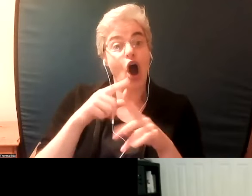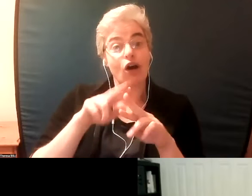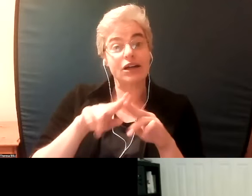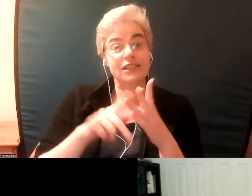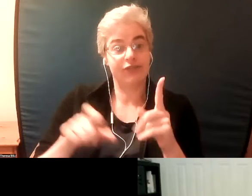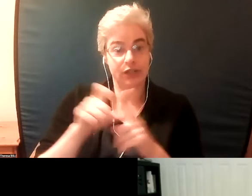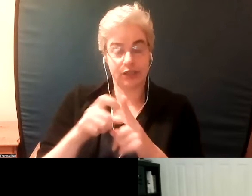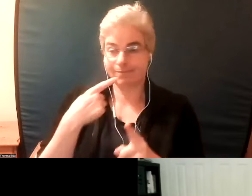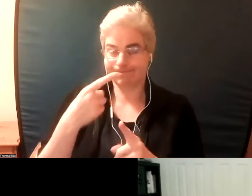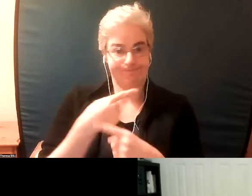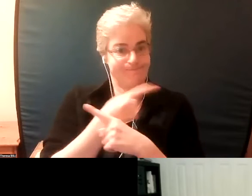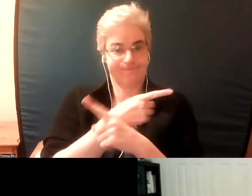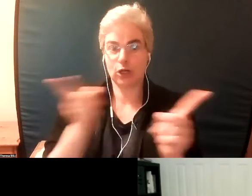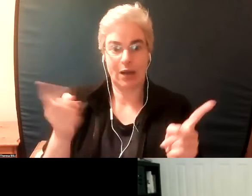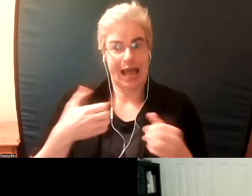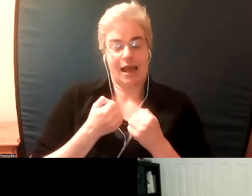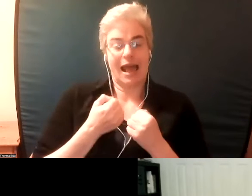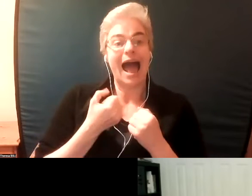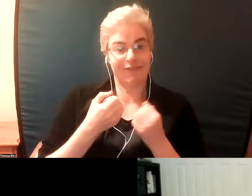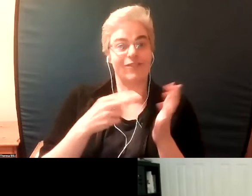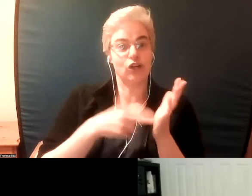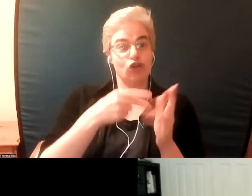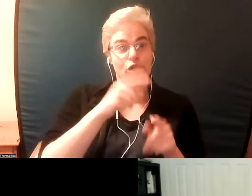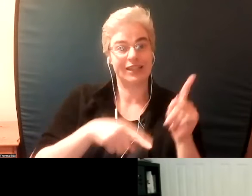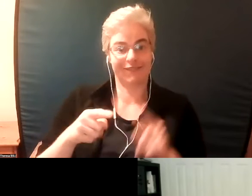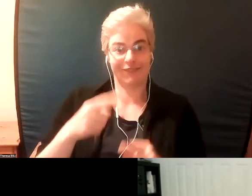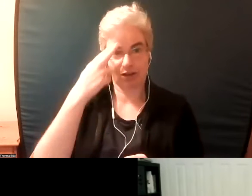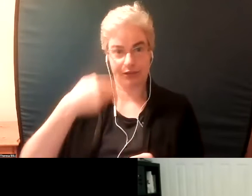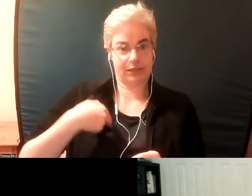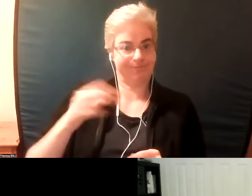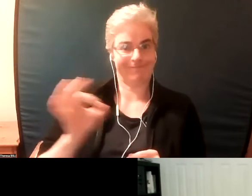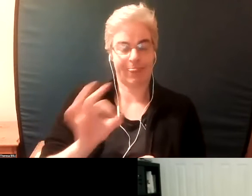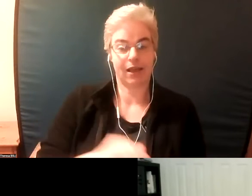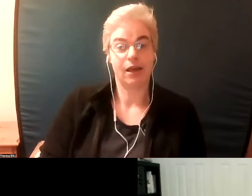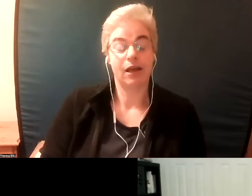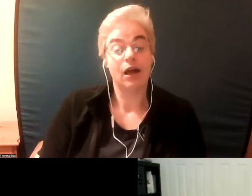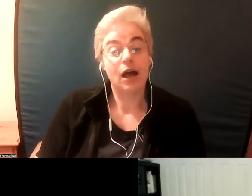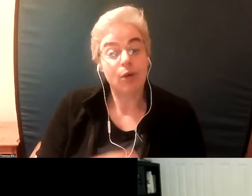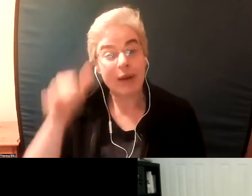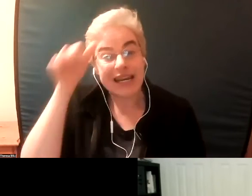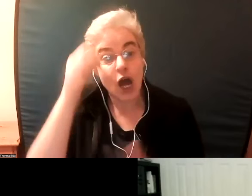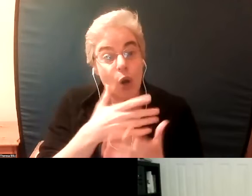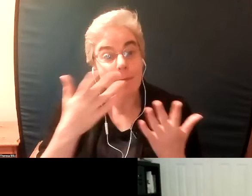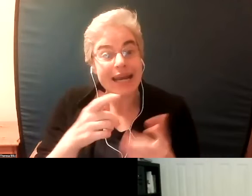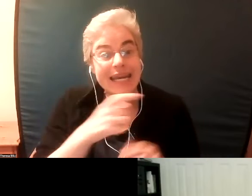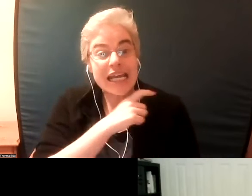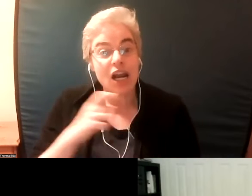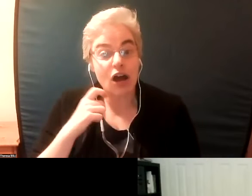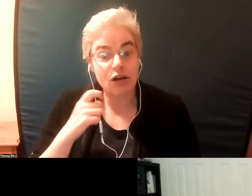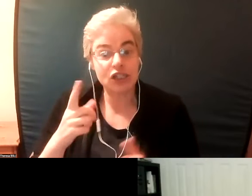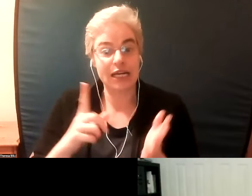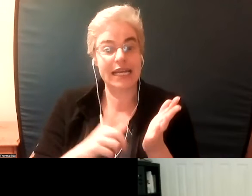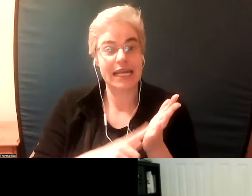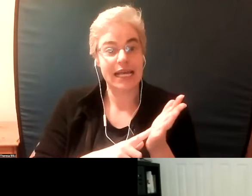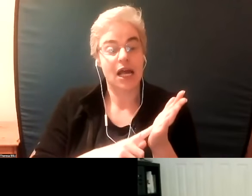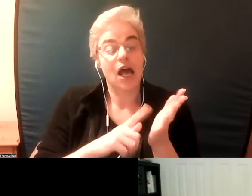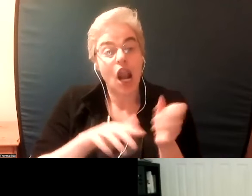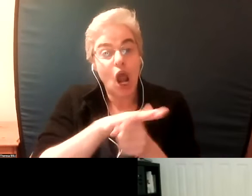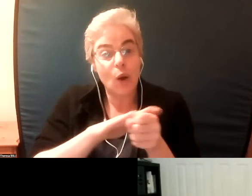being neurodiverse. But we also know that there are many clergy in LLMs, that's